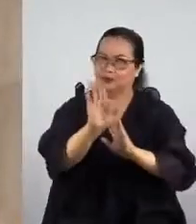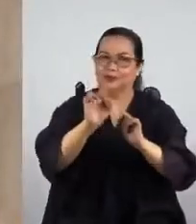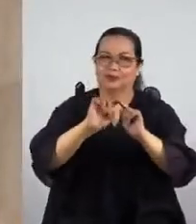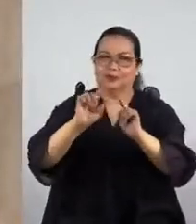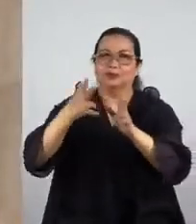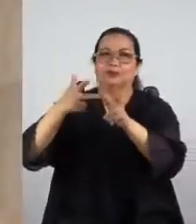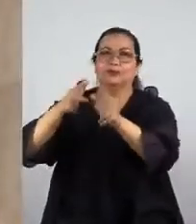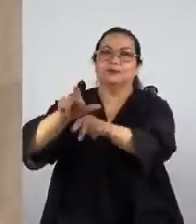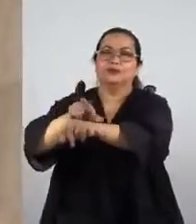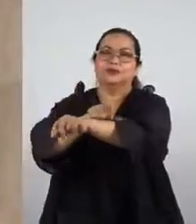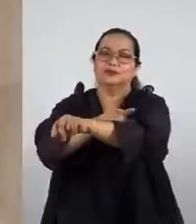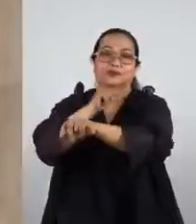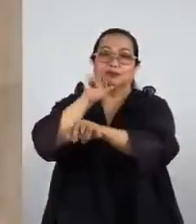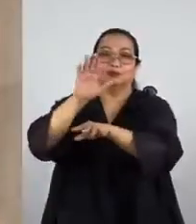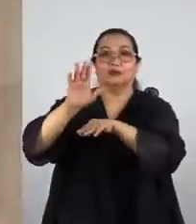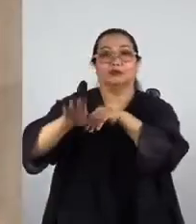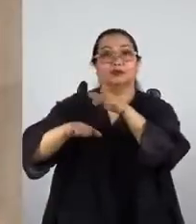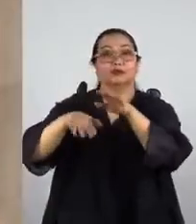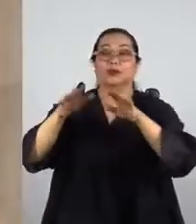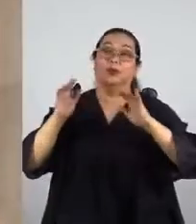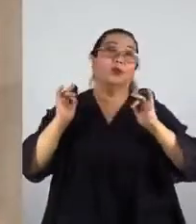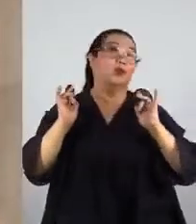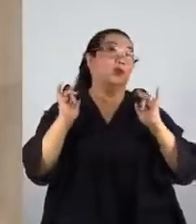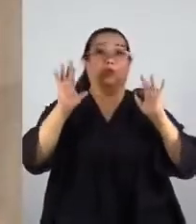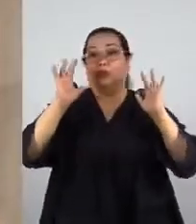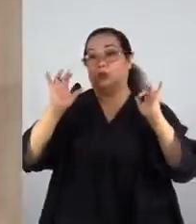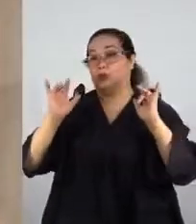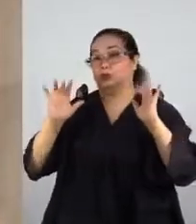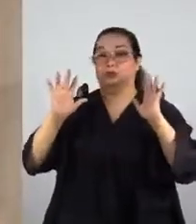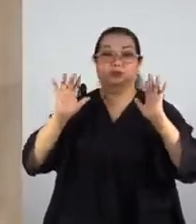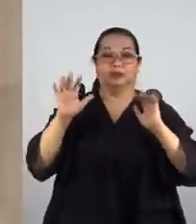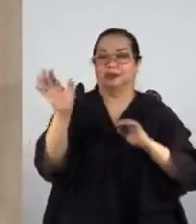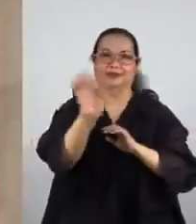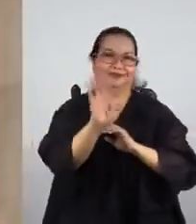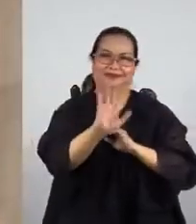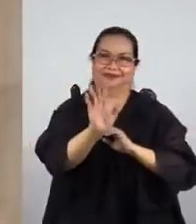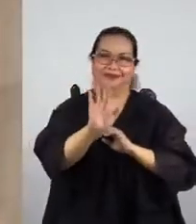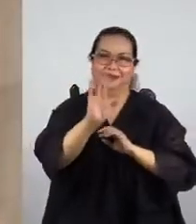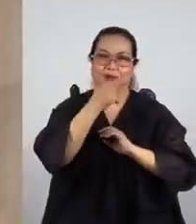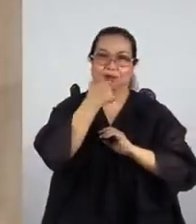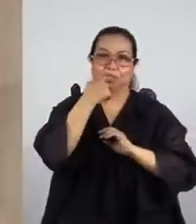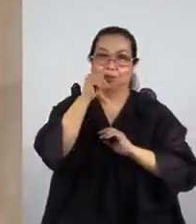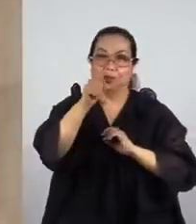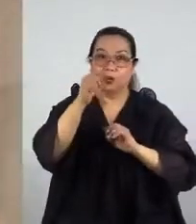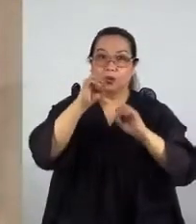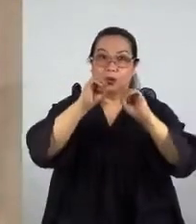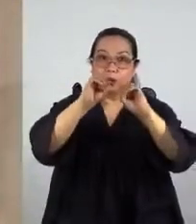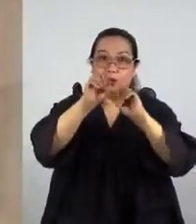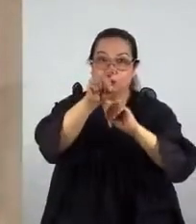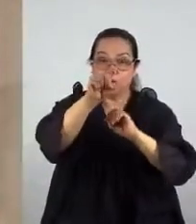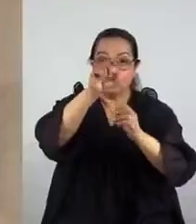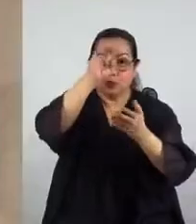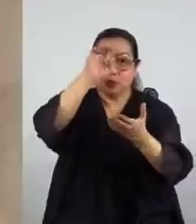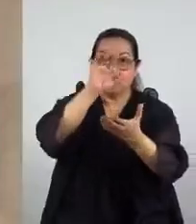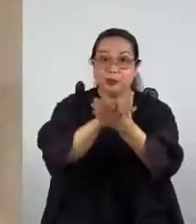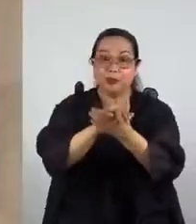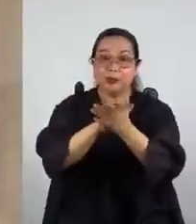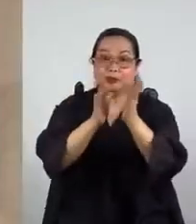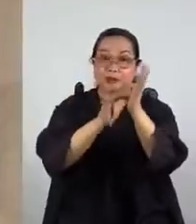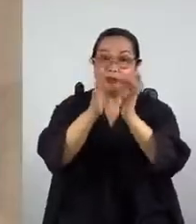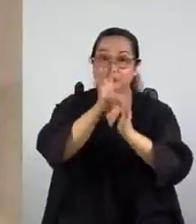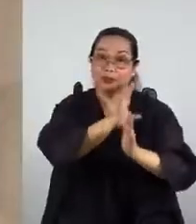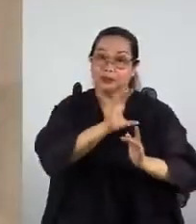It's not a walk in the park. Whoever sold you to believe in Jesus Christ because life will